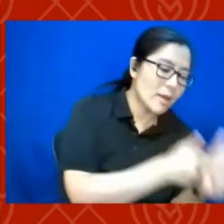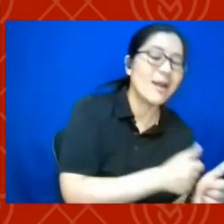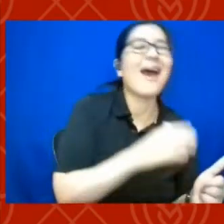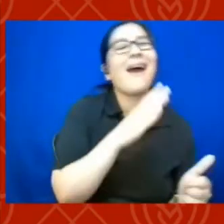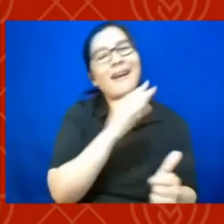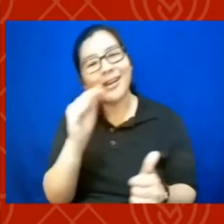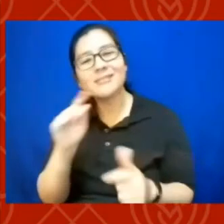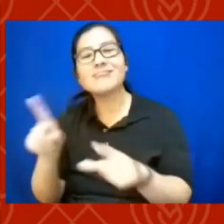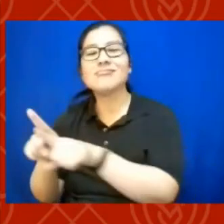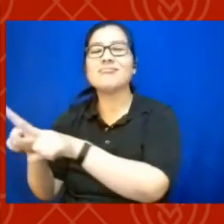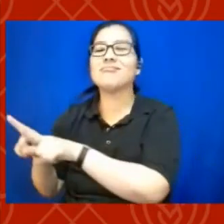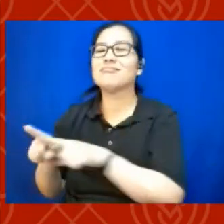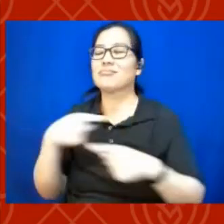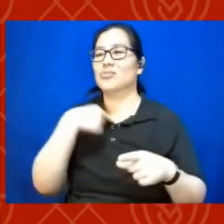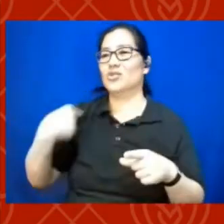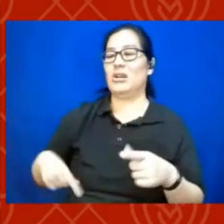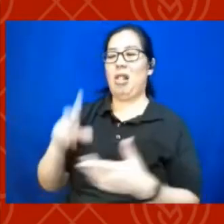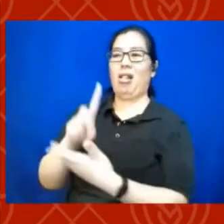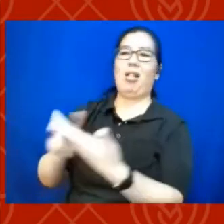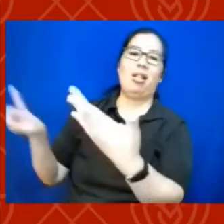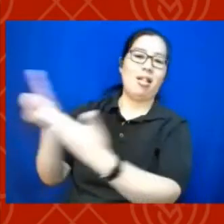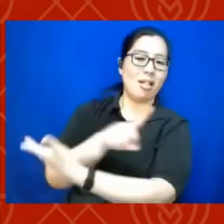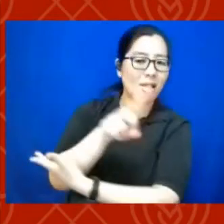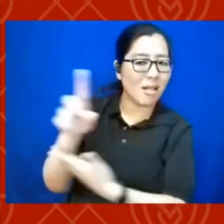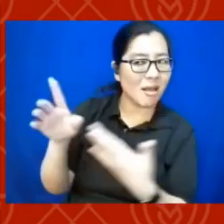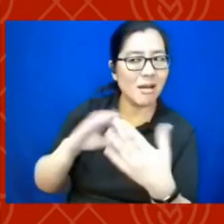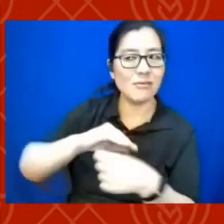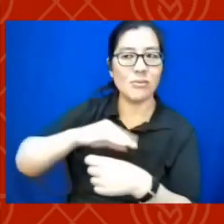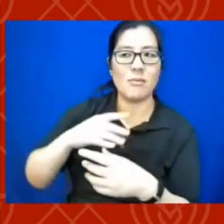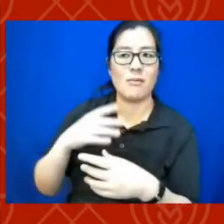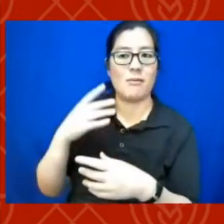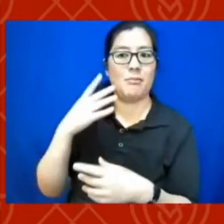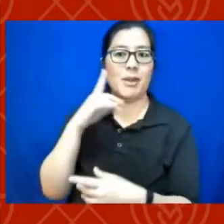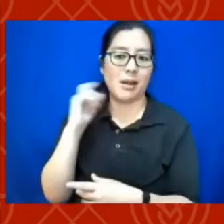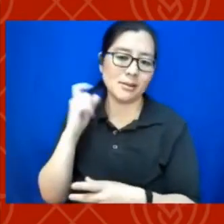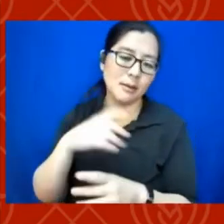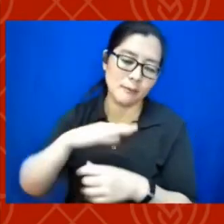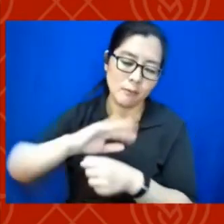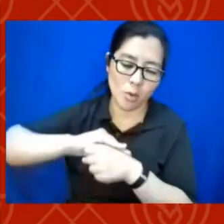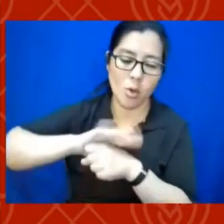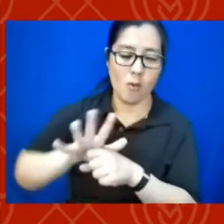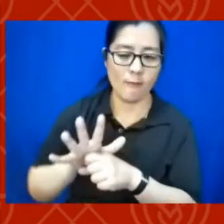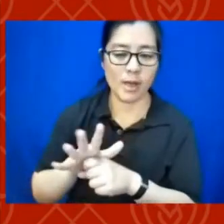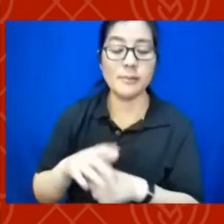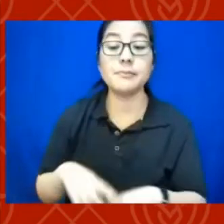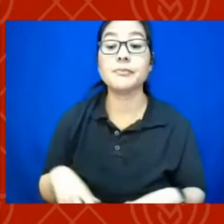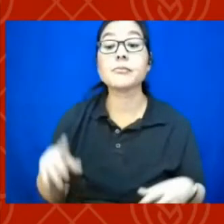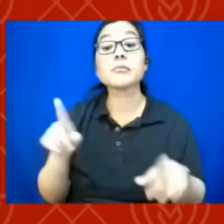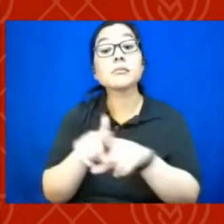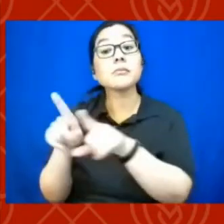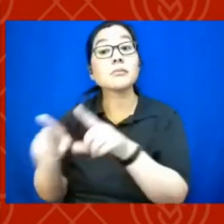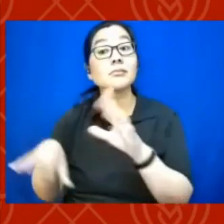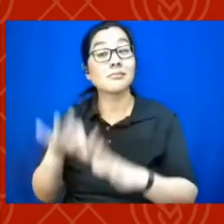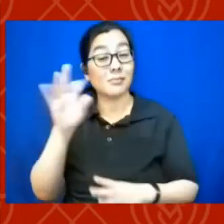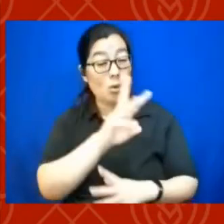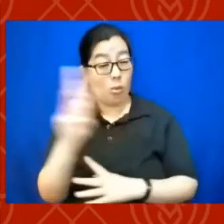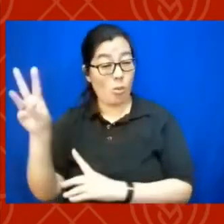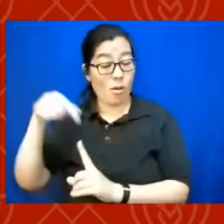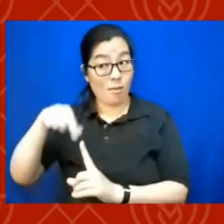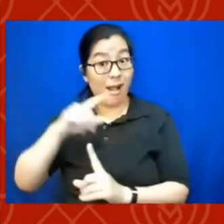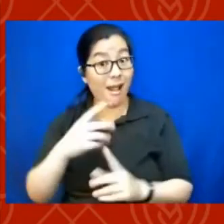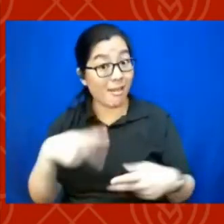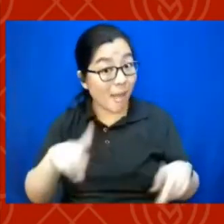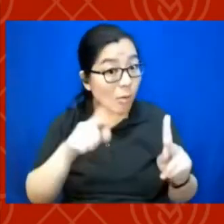because of Chinese discrimination from COVID. And we also found a website that allows you to send